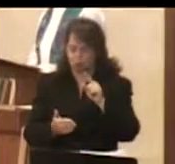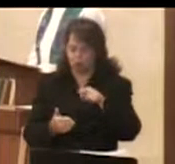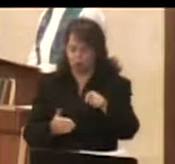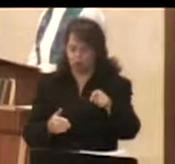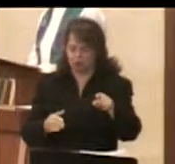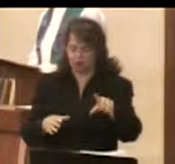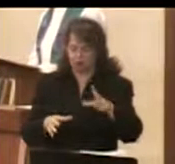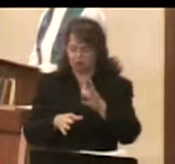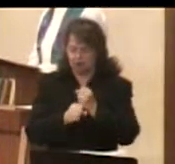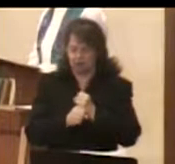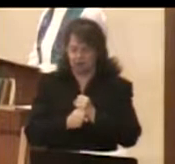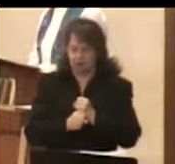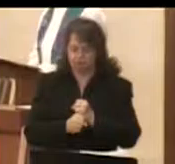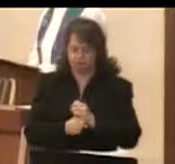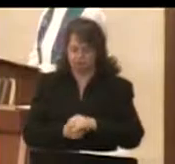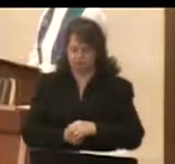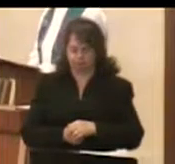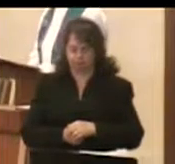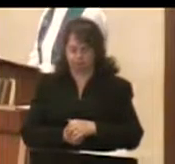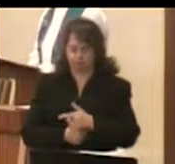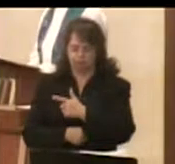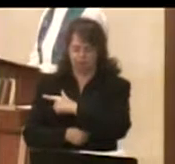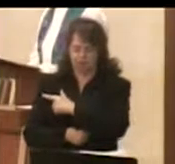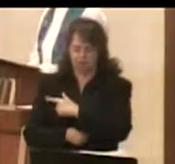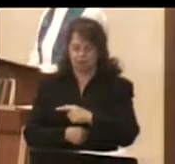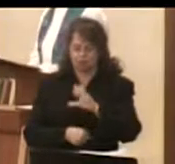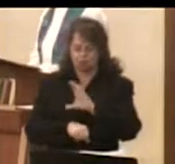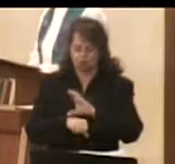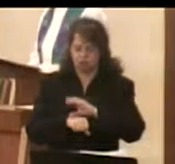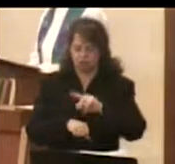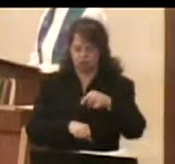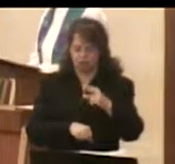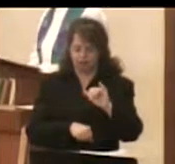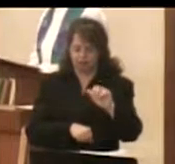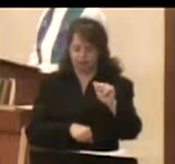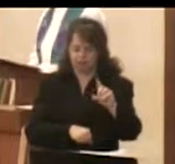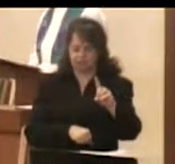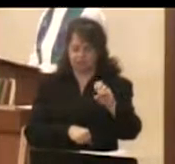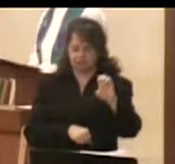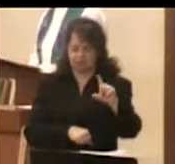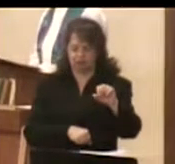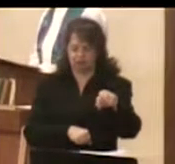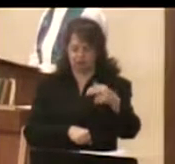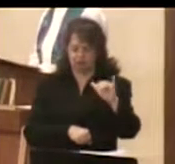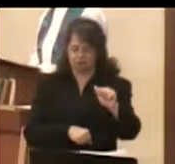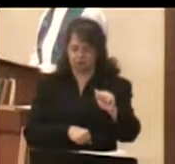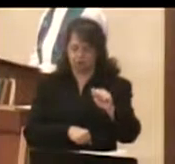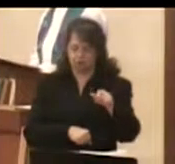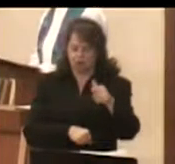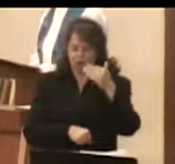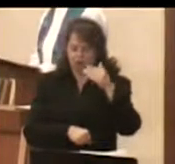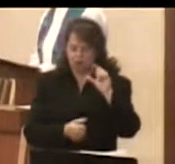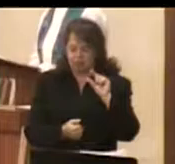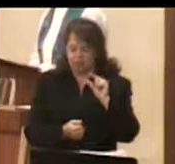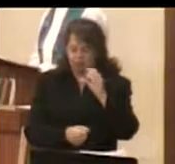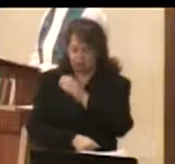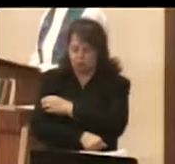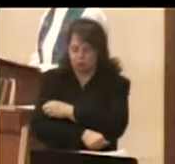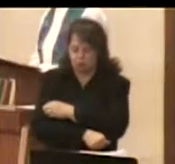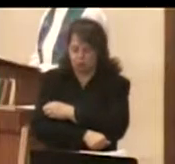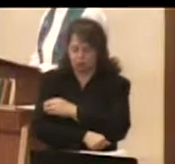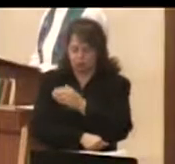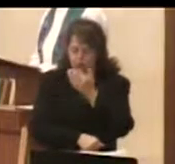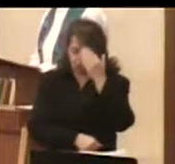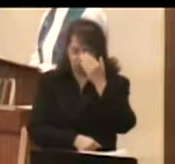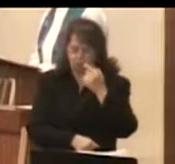Church of Philadelphia, I know you have but little power, and yet you have kept my word and have not denied my name. I am